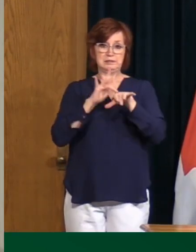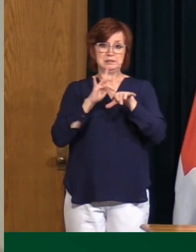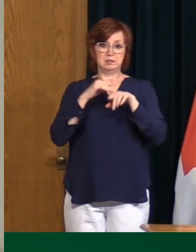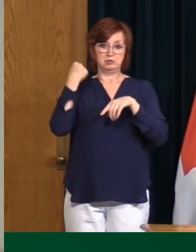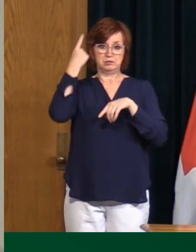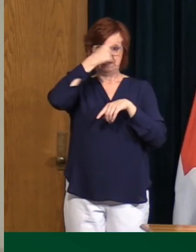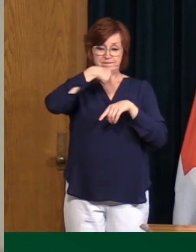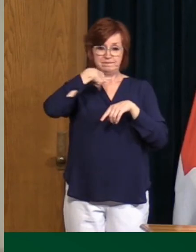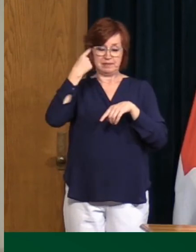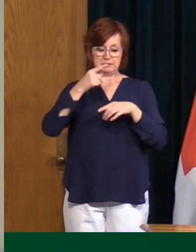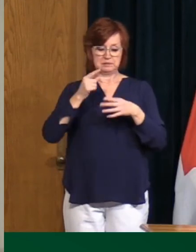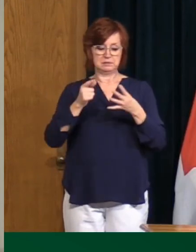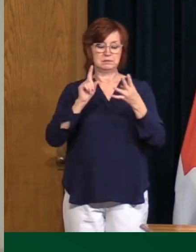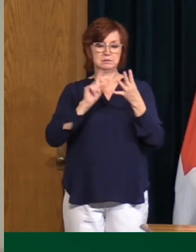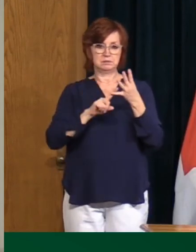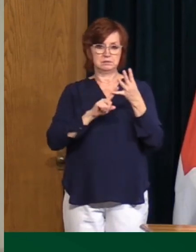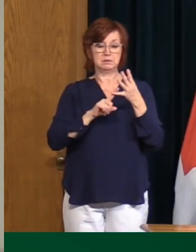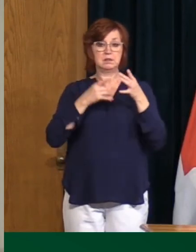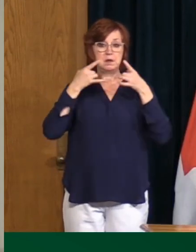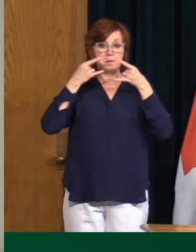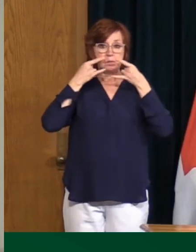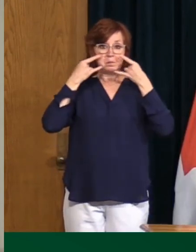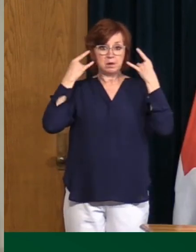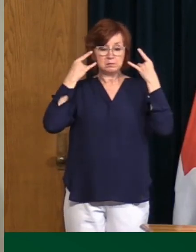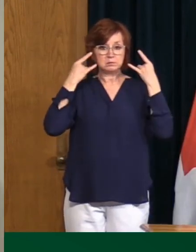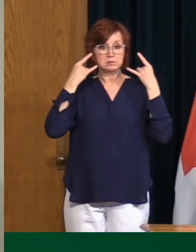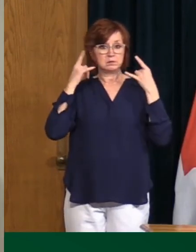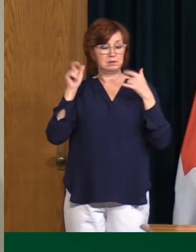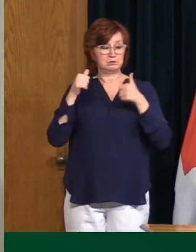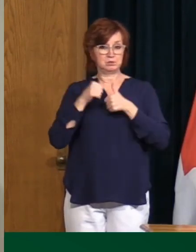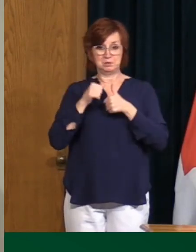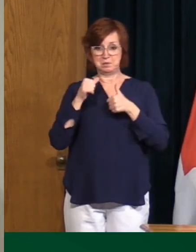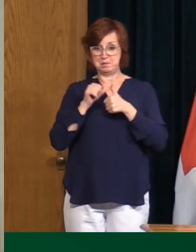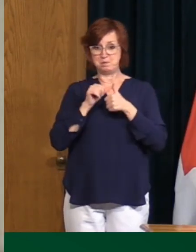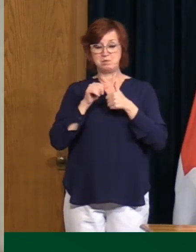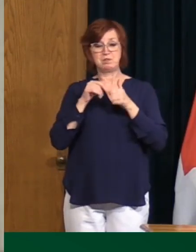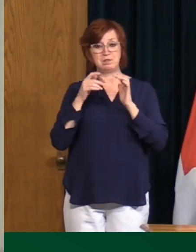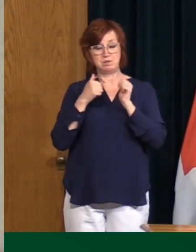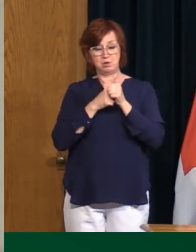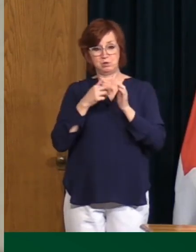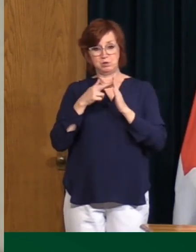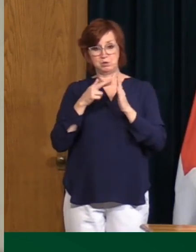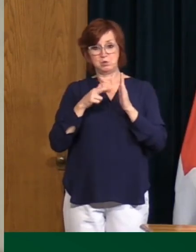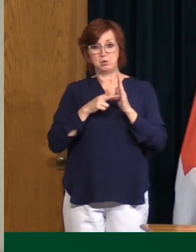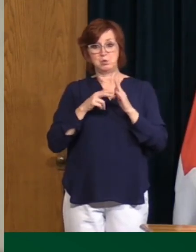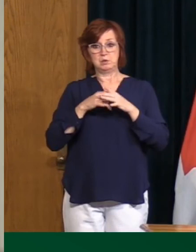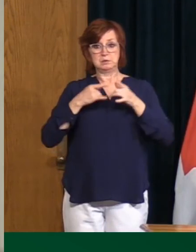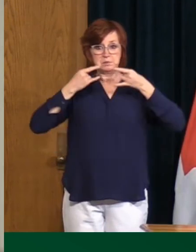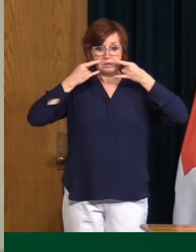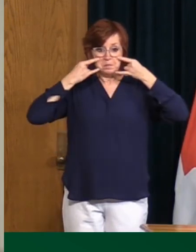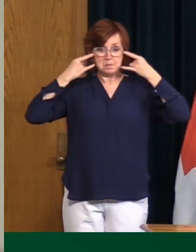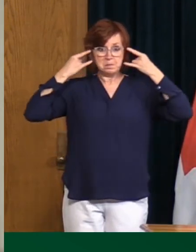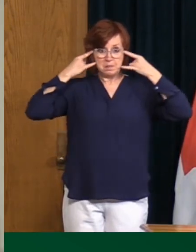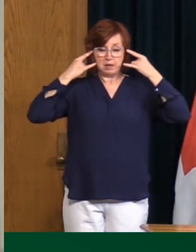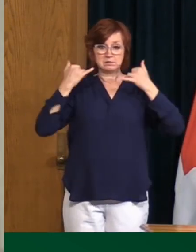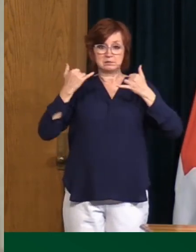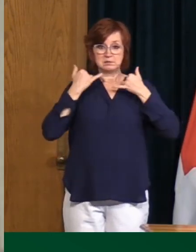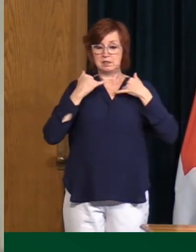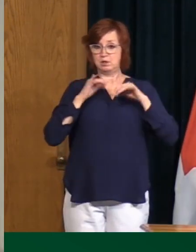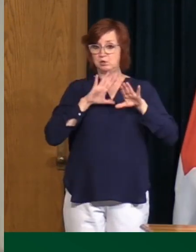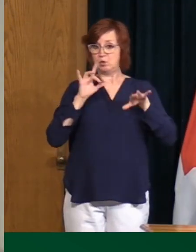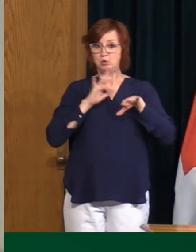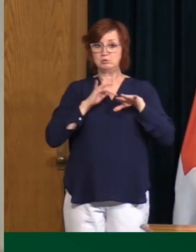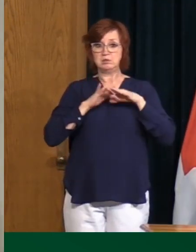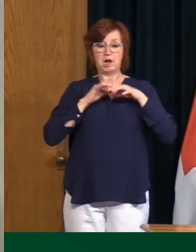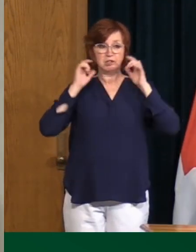and about. And even for mask use, I think we should be thoughtful about how we put it on, not always fidgeting with it, because if you're not thoughtful